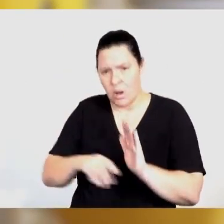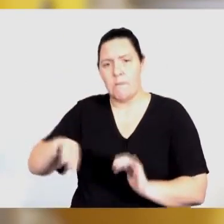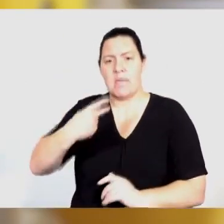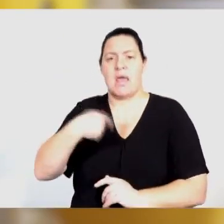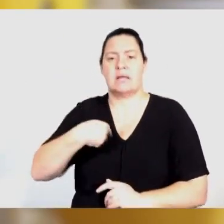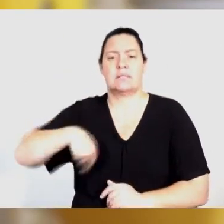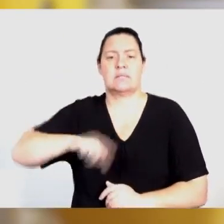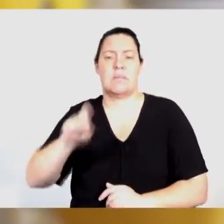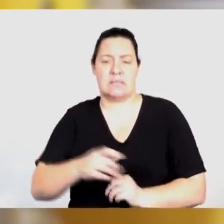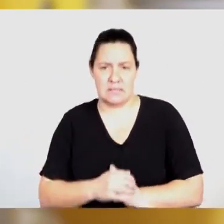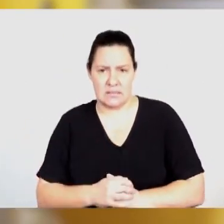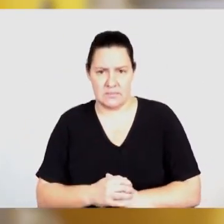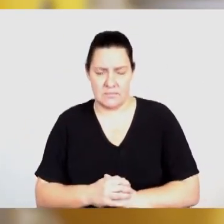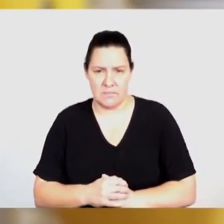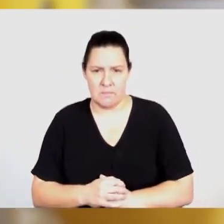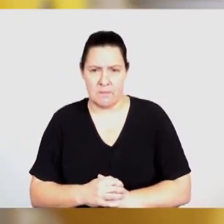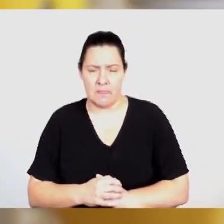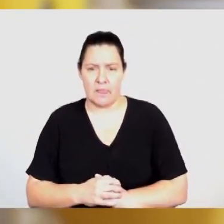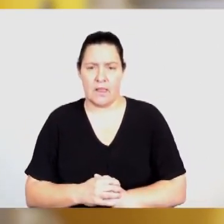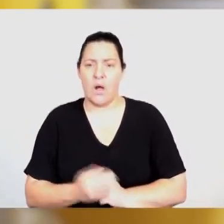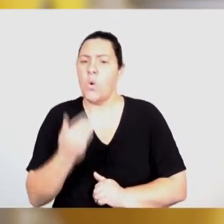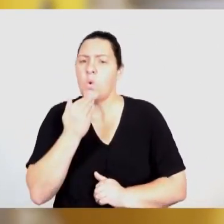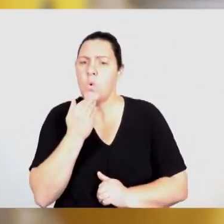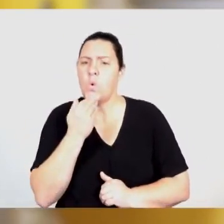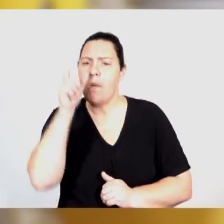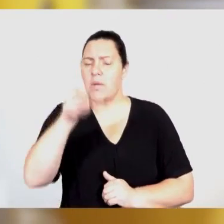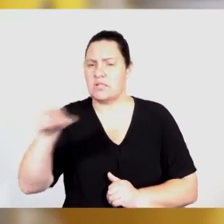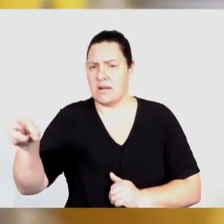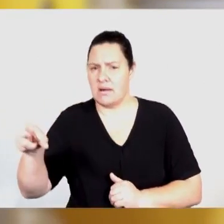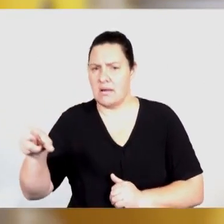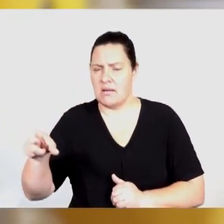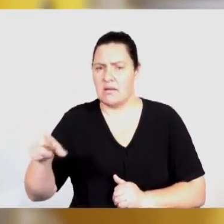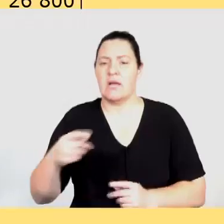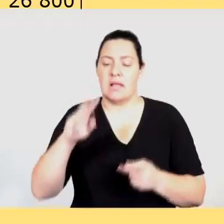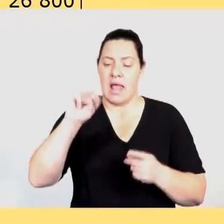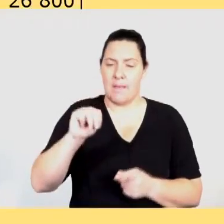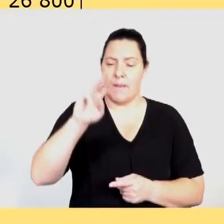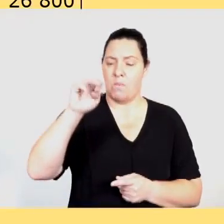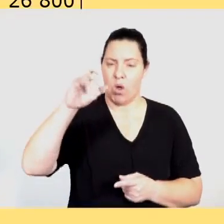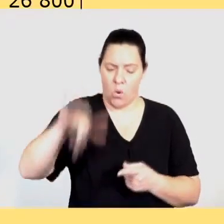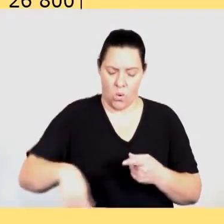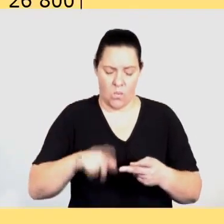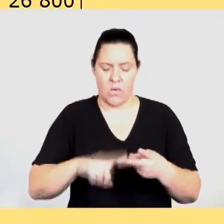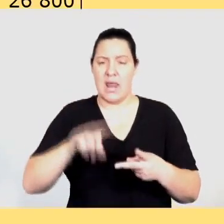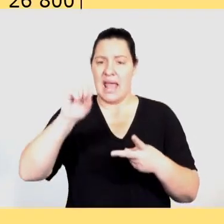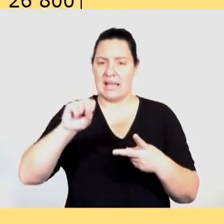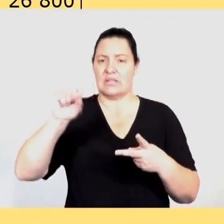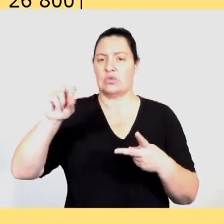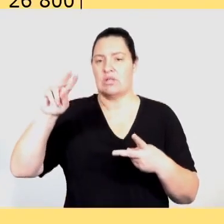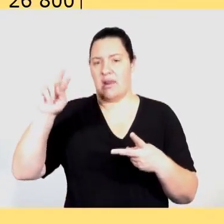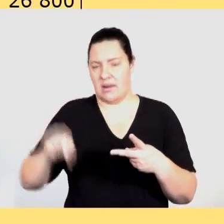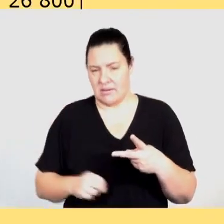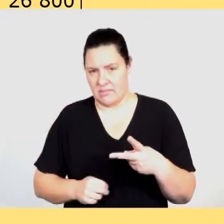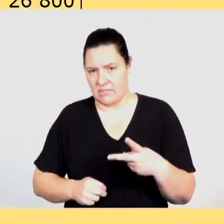a debtors list, a list with our debtors. Who are our debtors? M. Moyo and S.